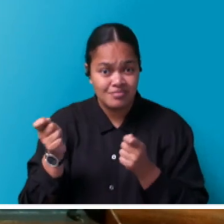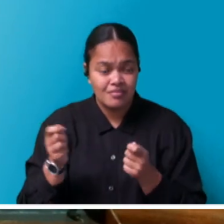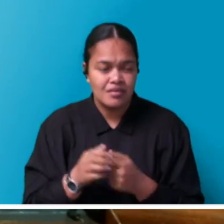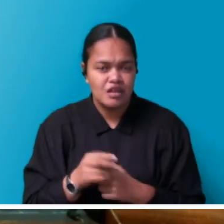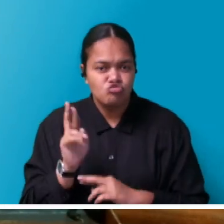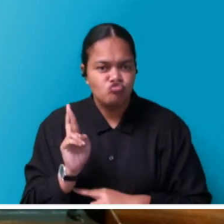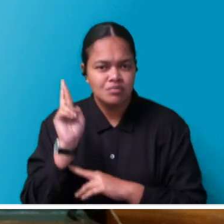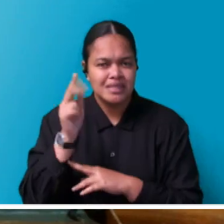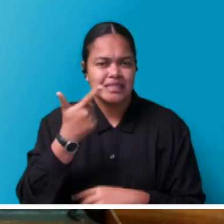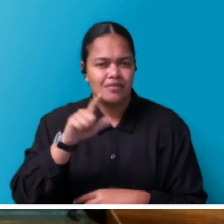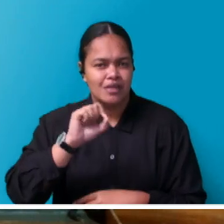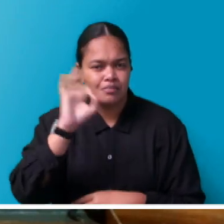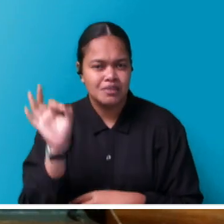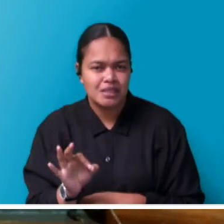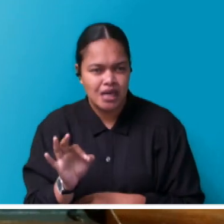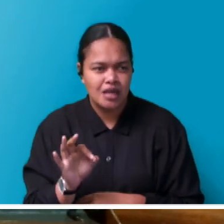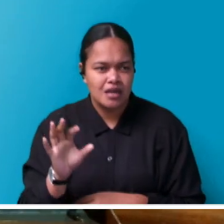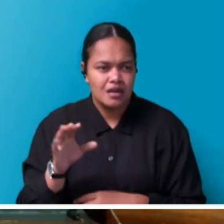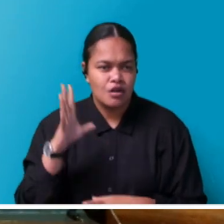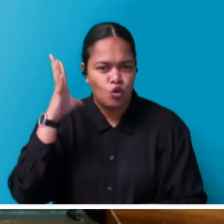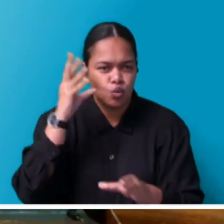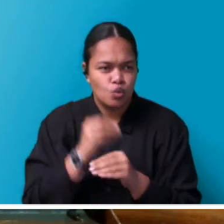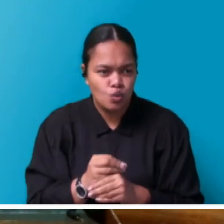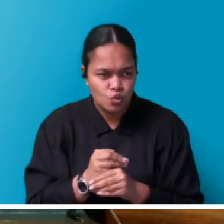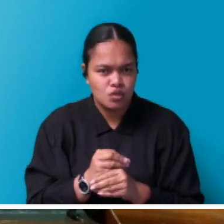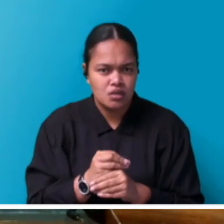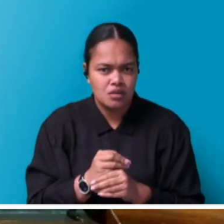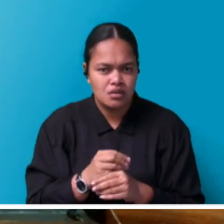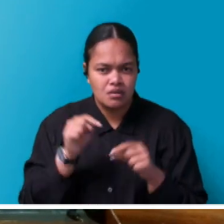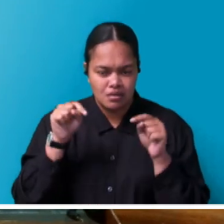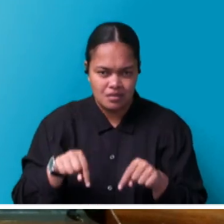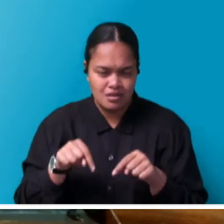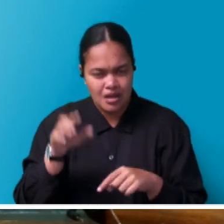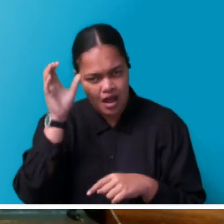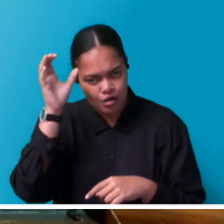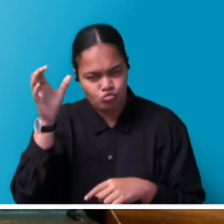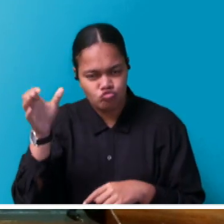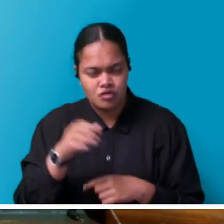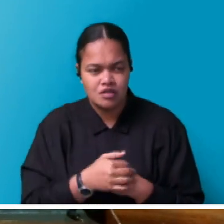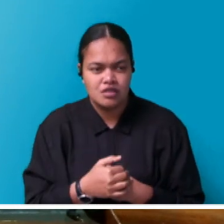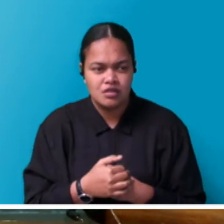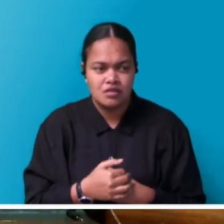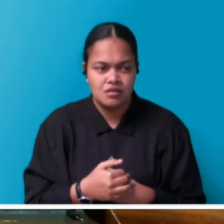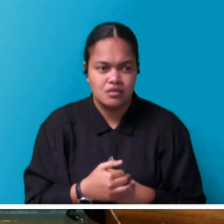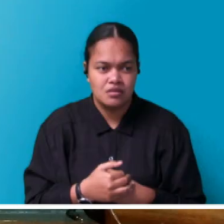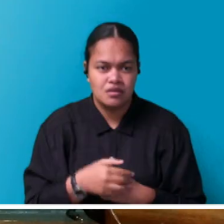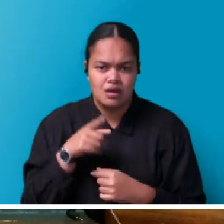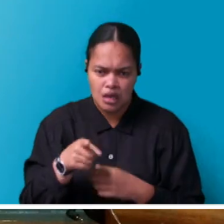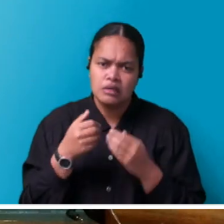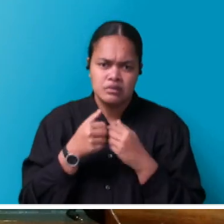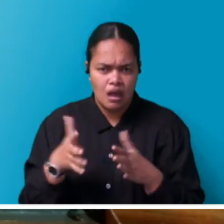represent 70% of our total arrivals in the country. And this has been the status quo for